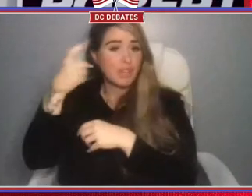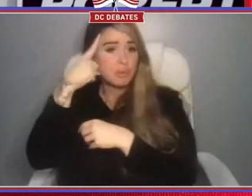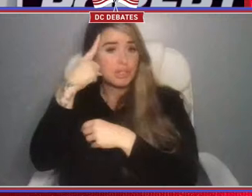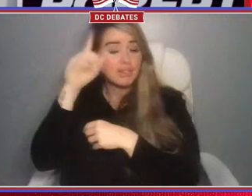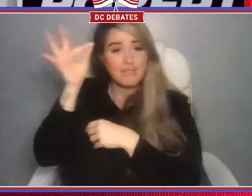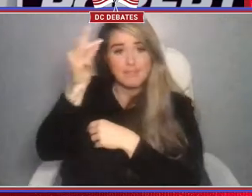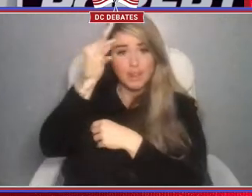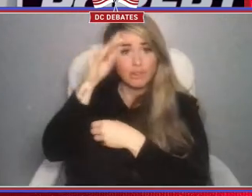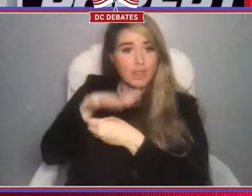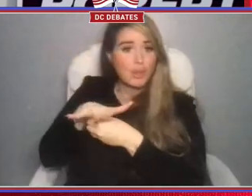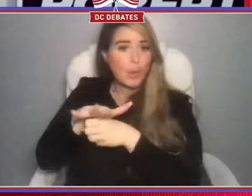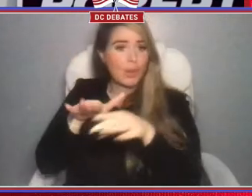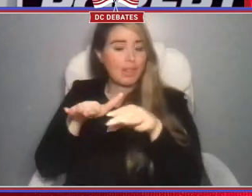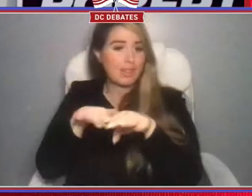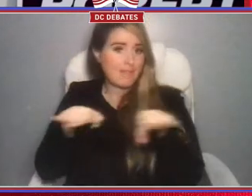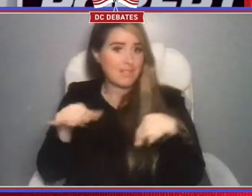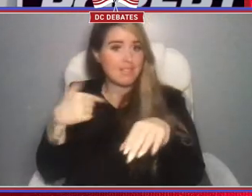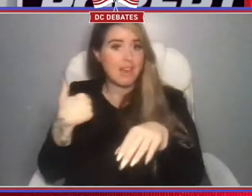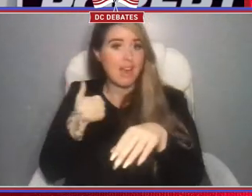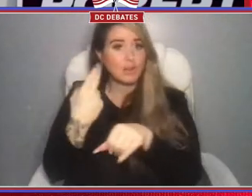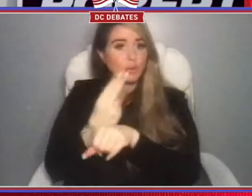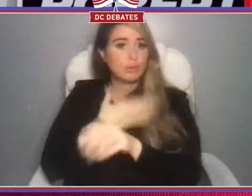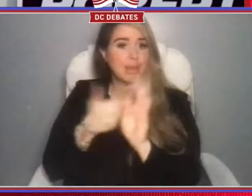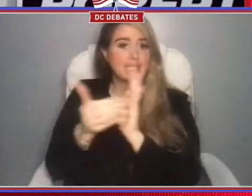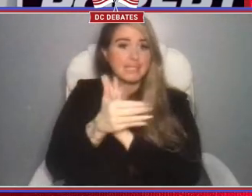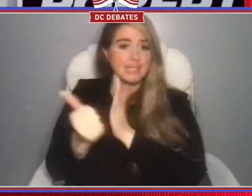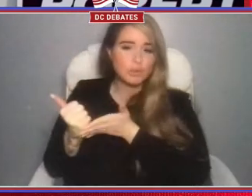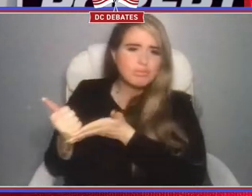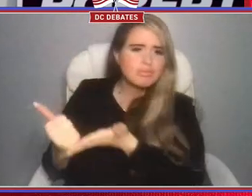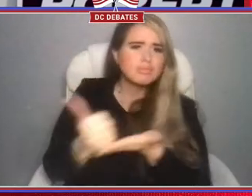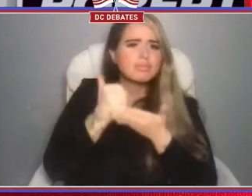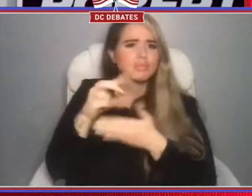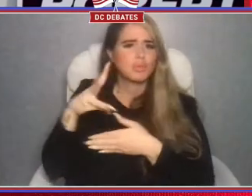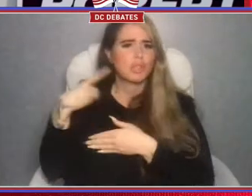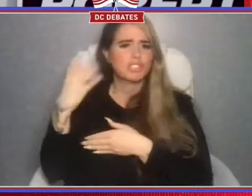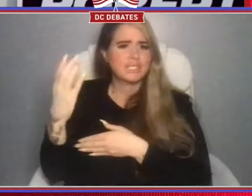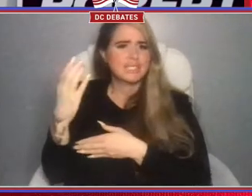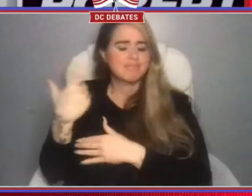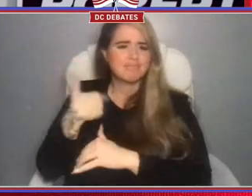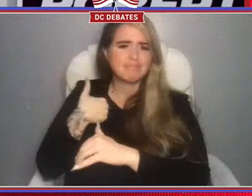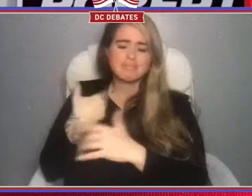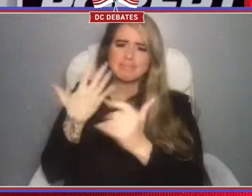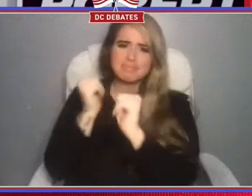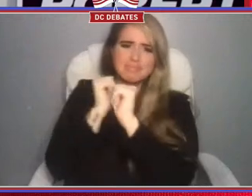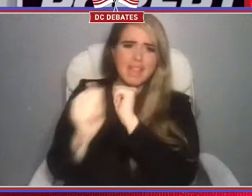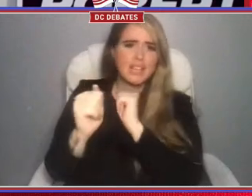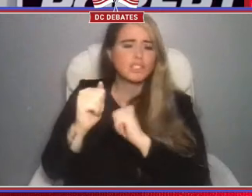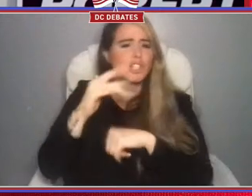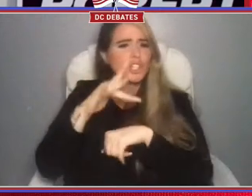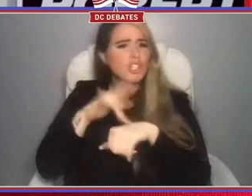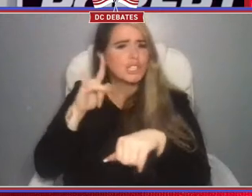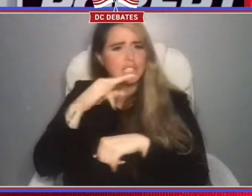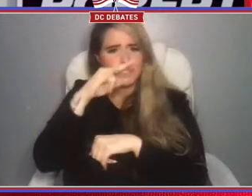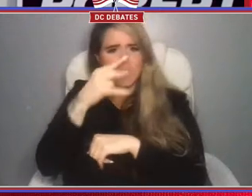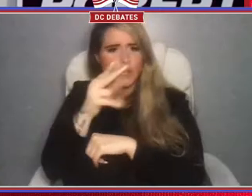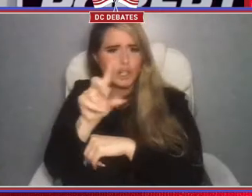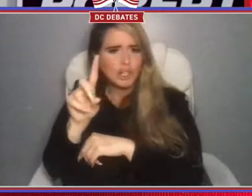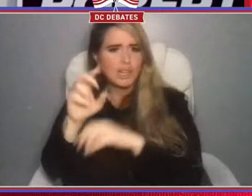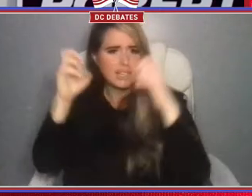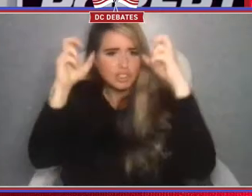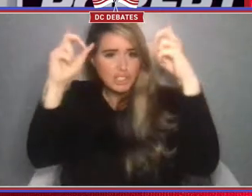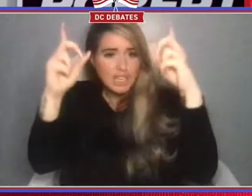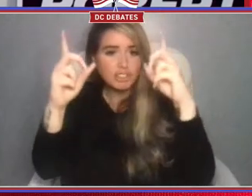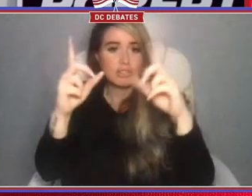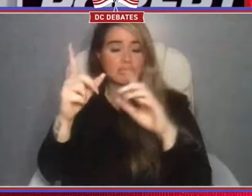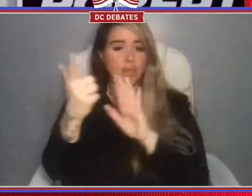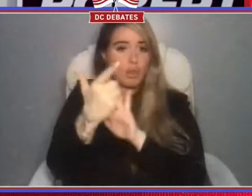to deliver for the District of Columbia. I passed the most expansive early childhood education legislation in the country and the